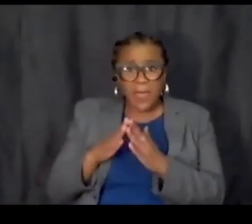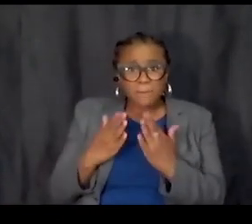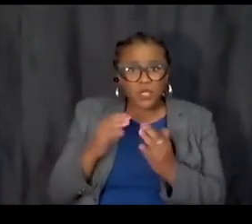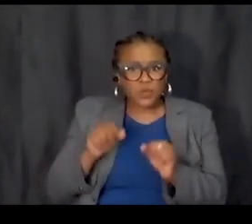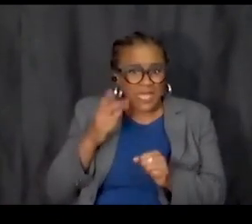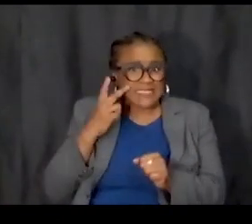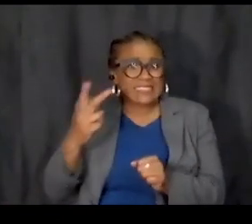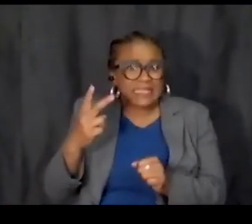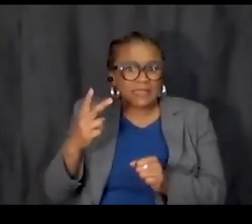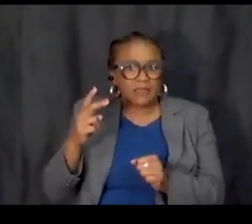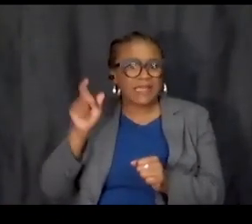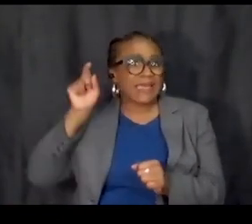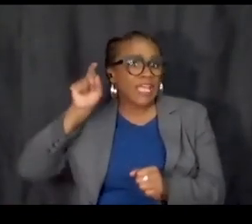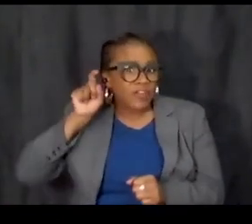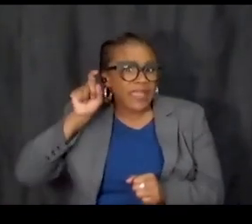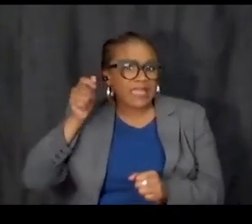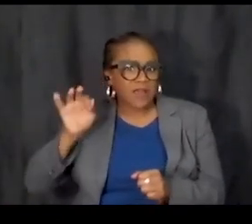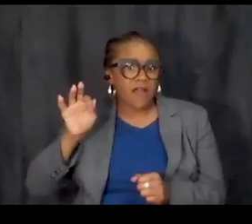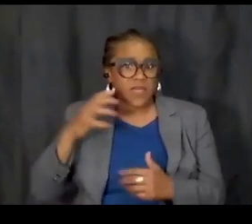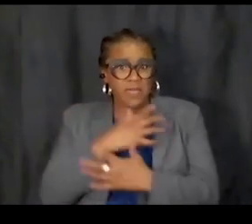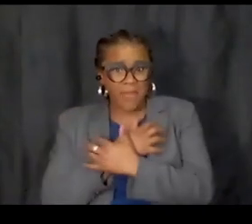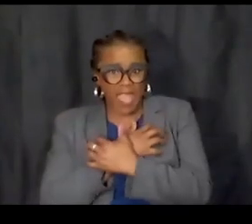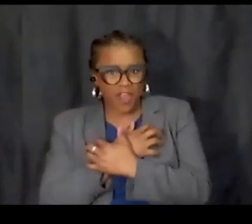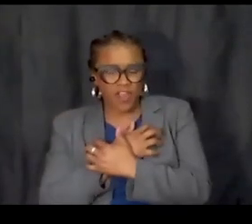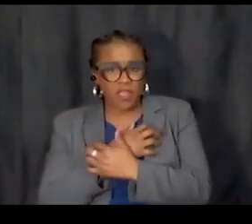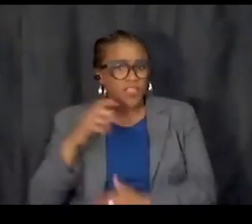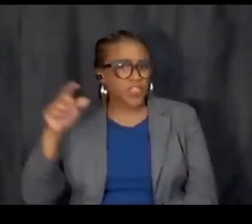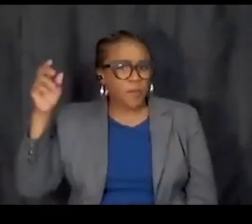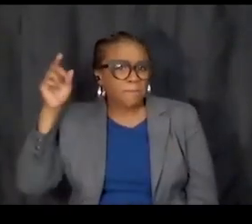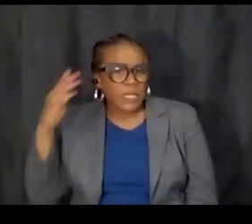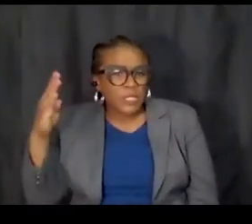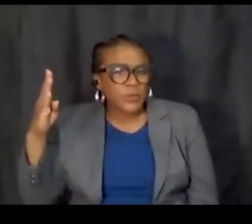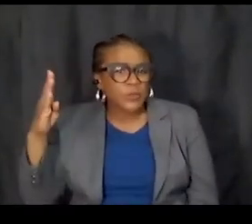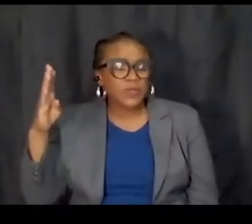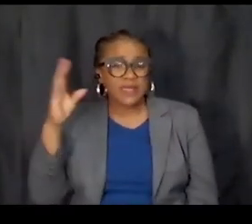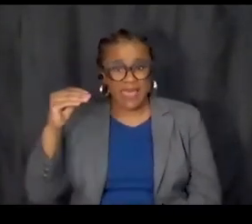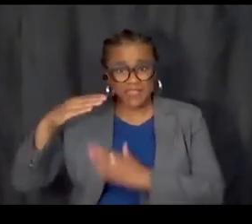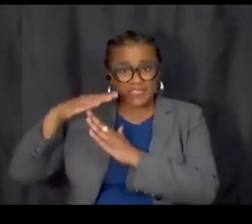of the bear, and they're bright blue. And at the top just says Kambeski.